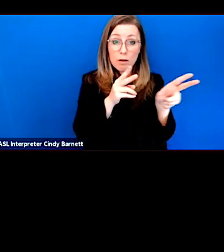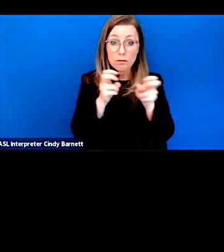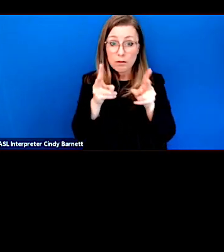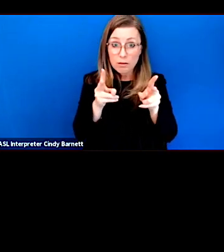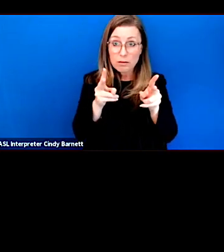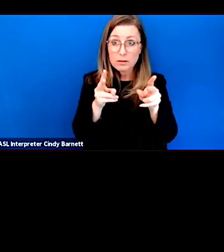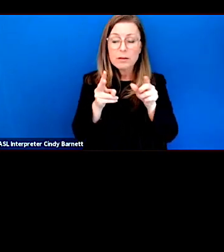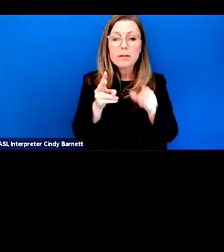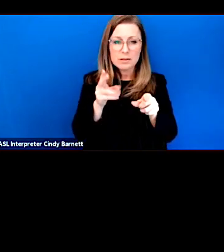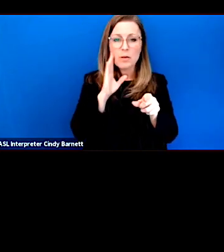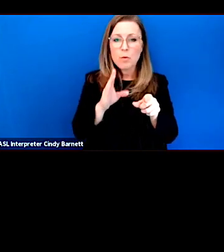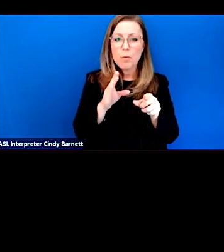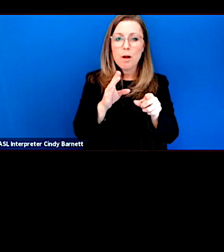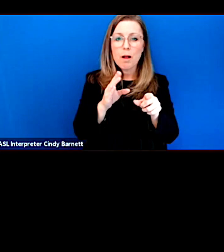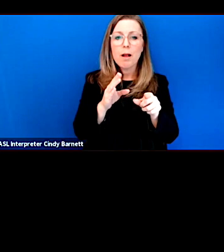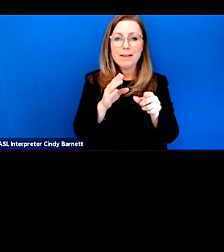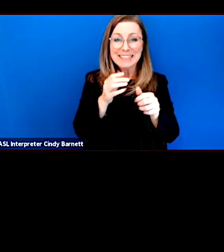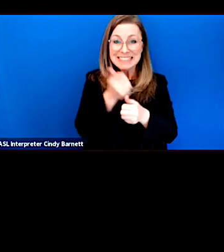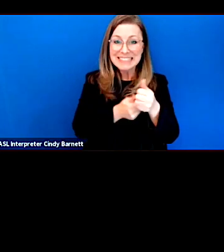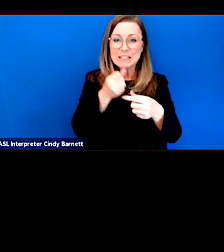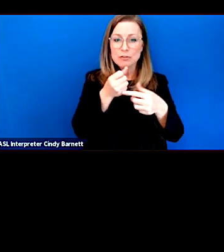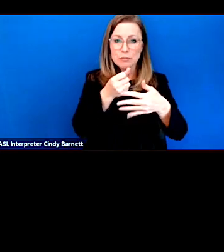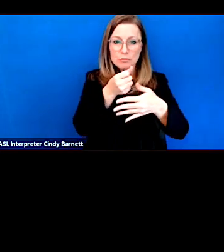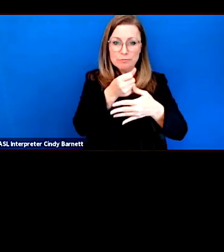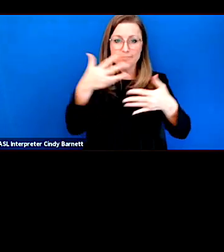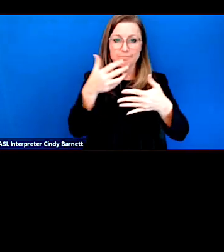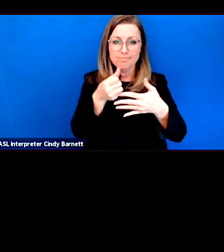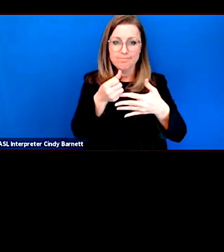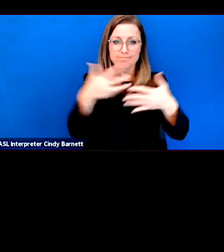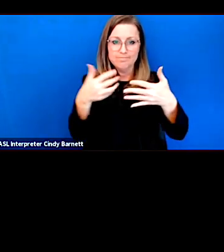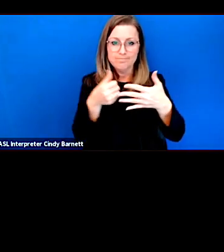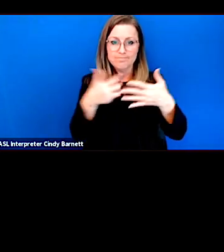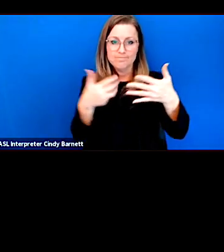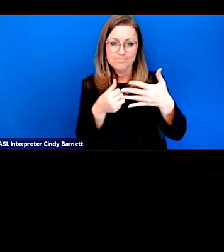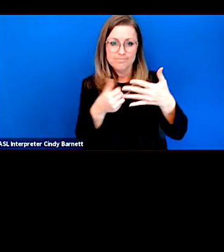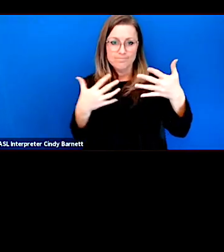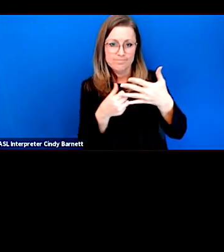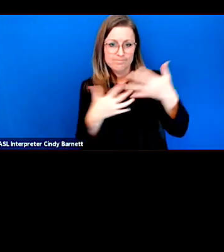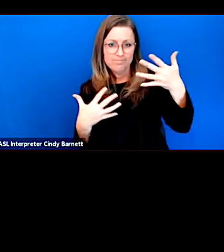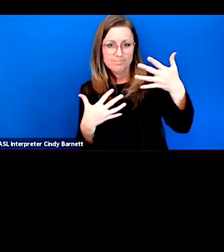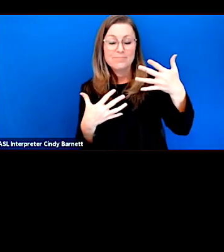set. And that's how you get snowballing of snowballing, and you're doing 2 rounds of snowballing.